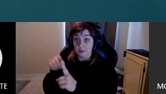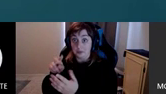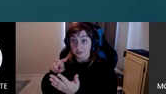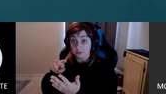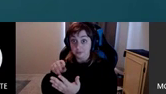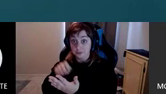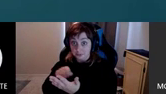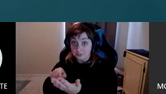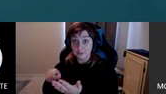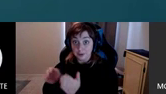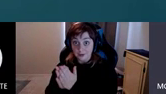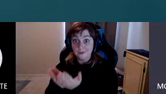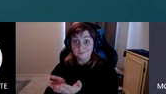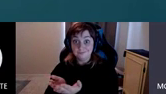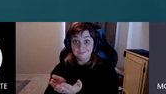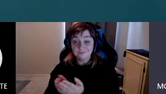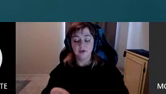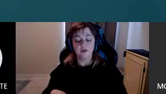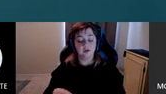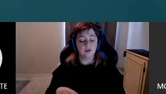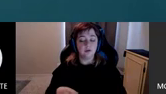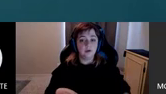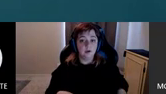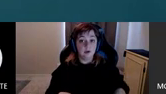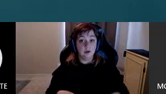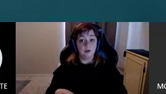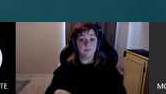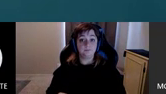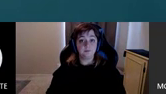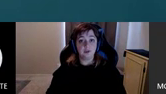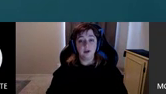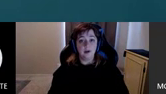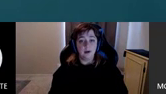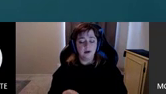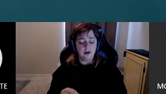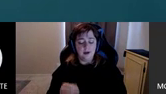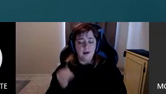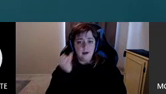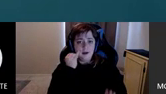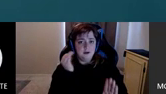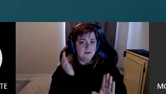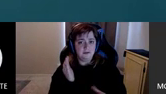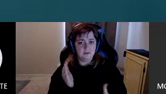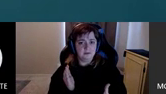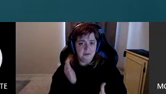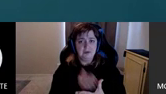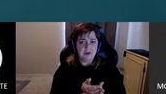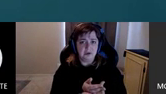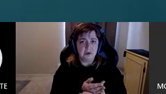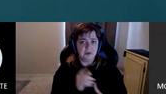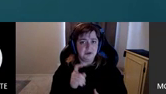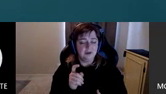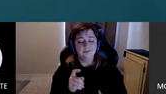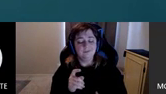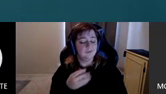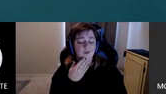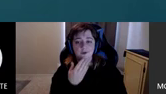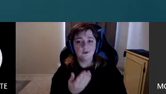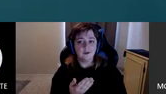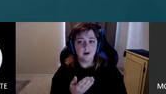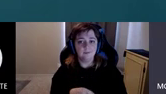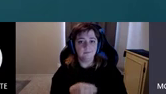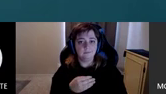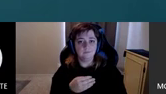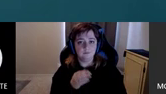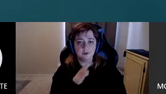to interrupt whenever I'm talking, because I'd love to engage more. And hopefully we're going to be now moving part of the slides where I